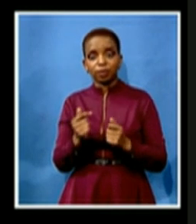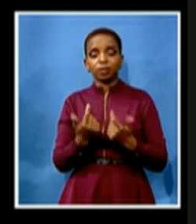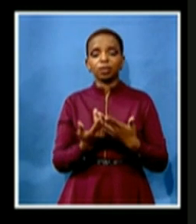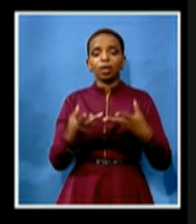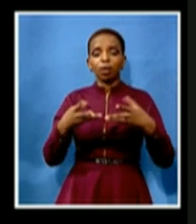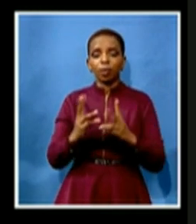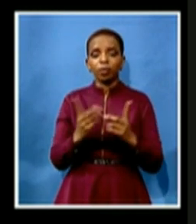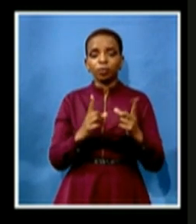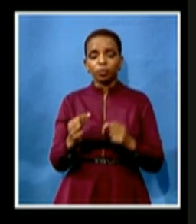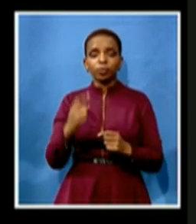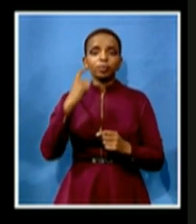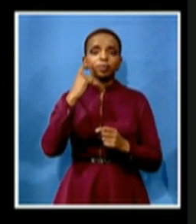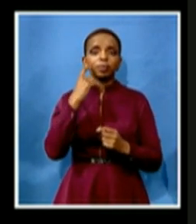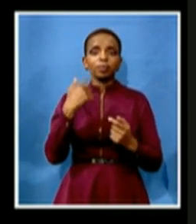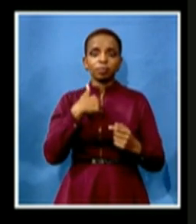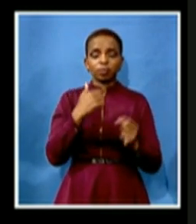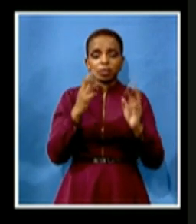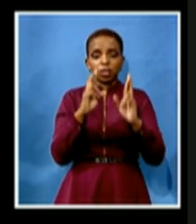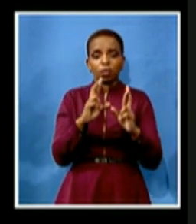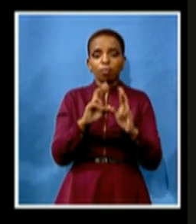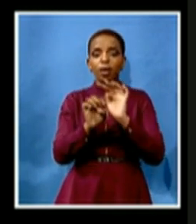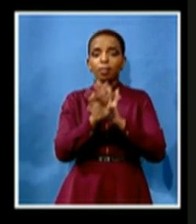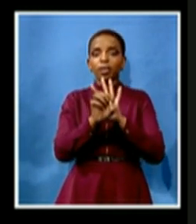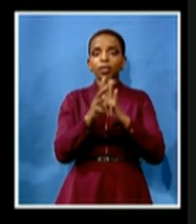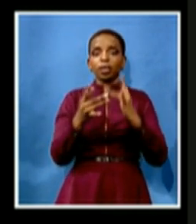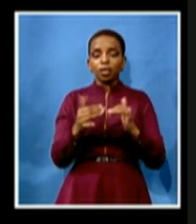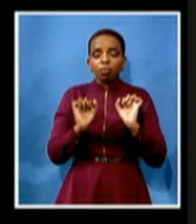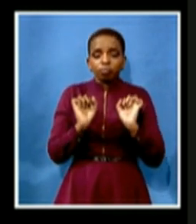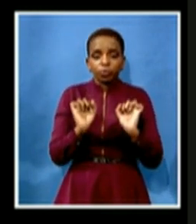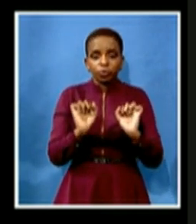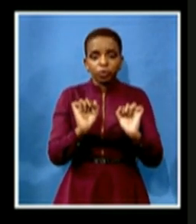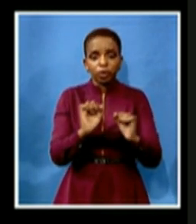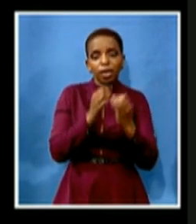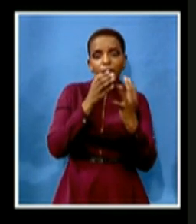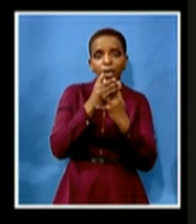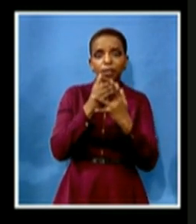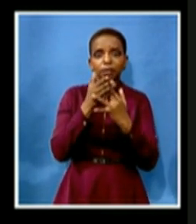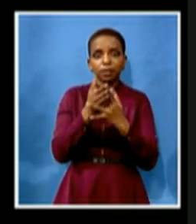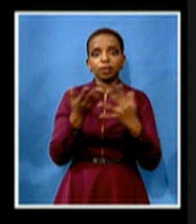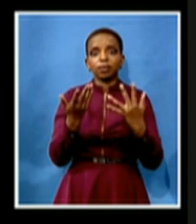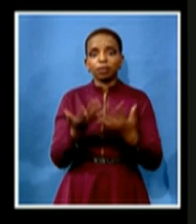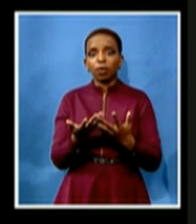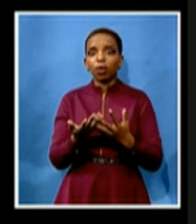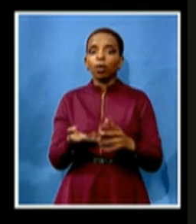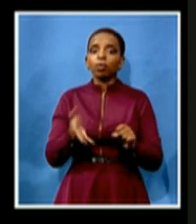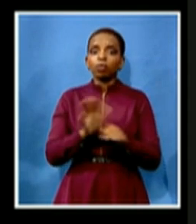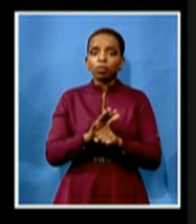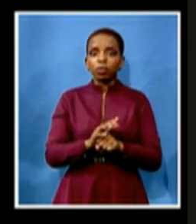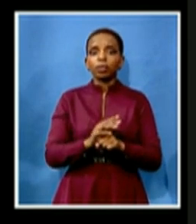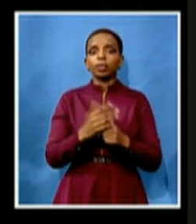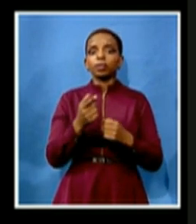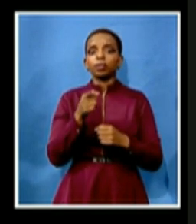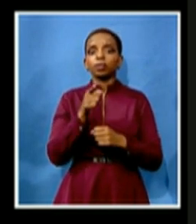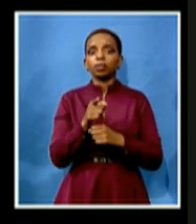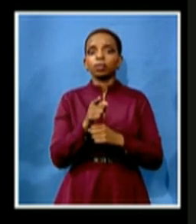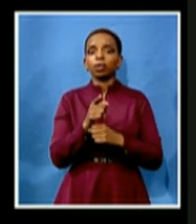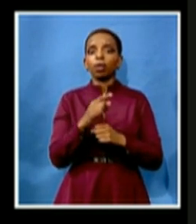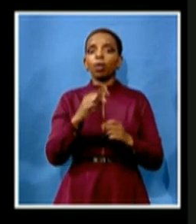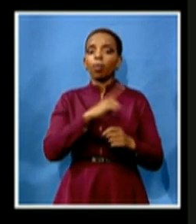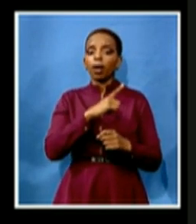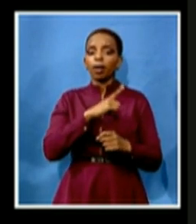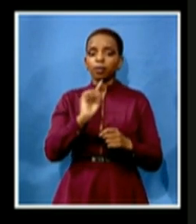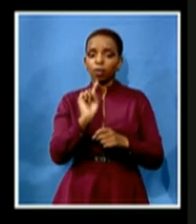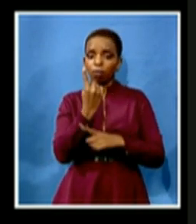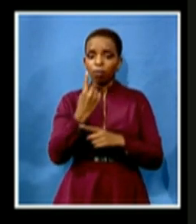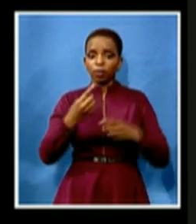to have access to the full source code and full reproduction files, because that's the only way that we can create the necessary public trust to impose